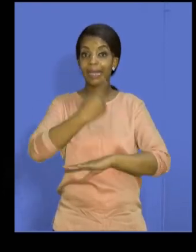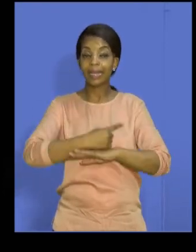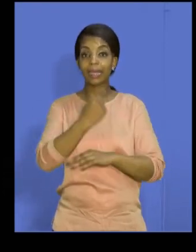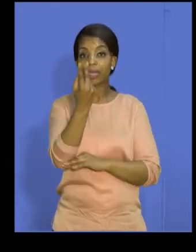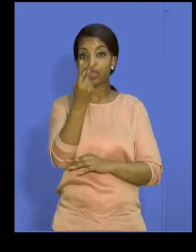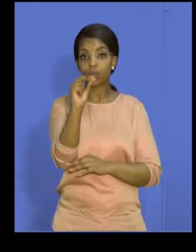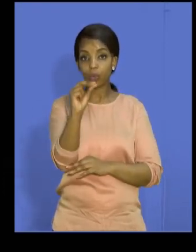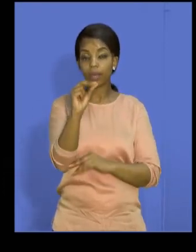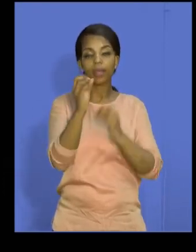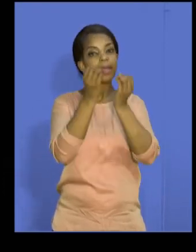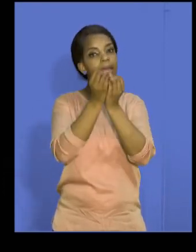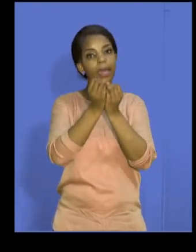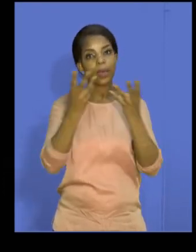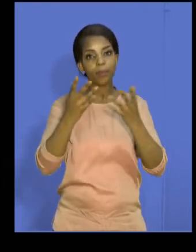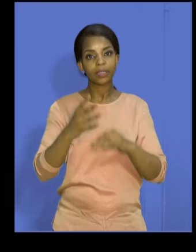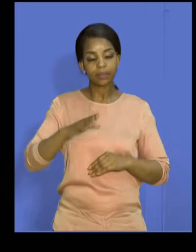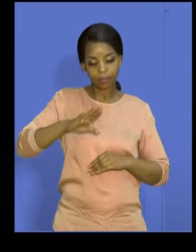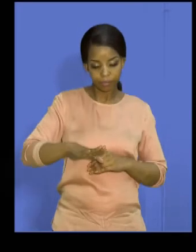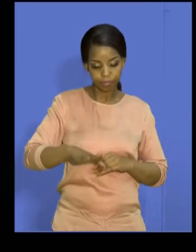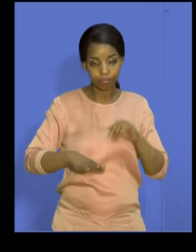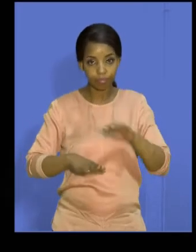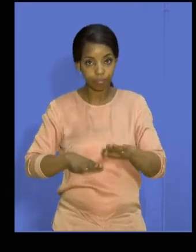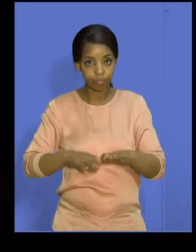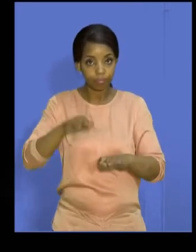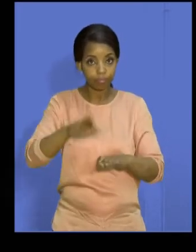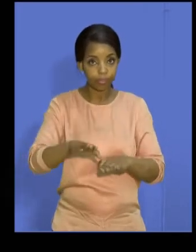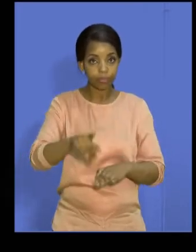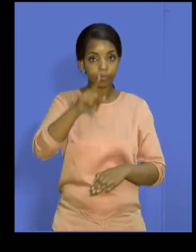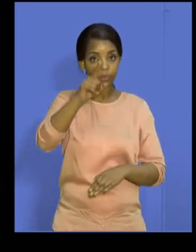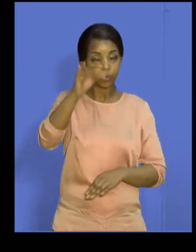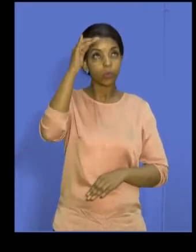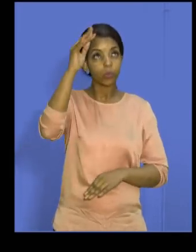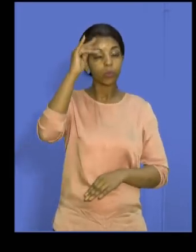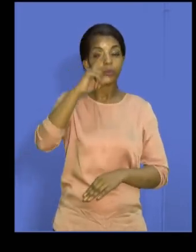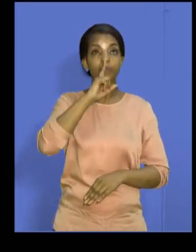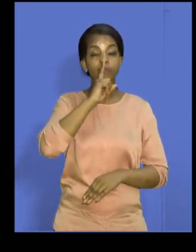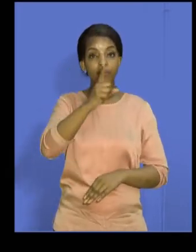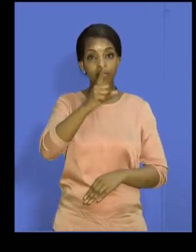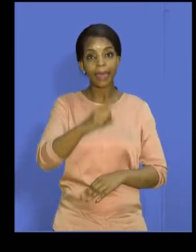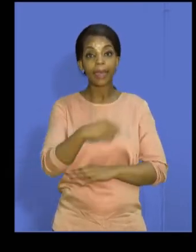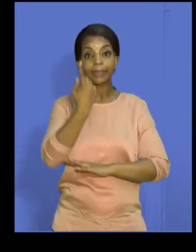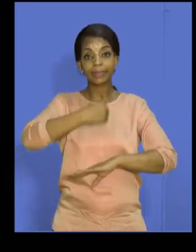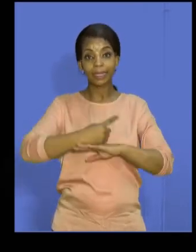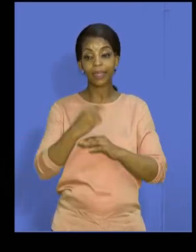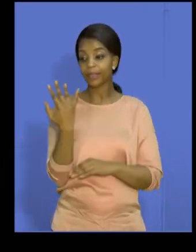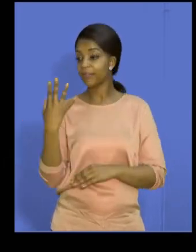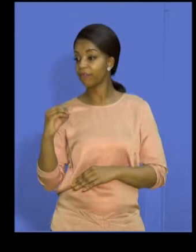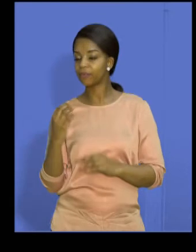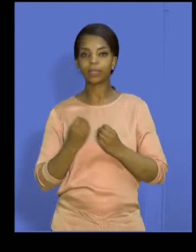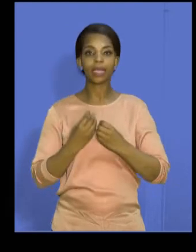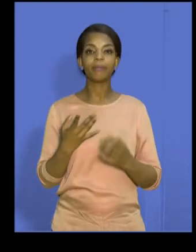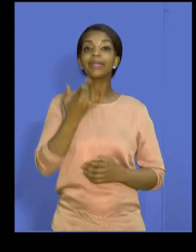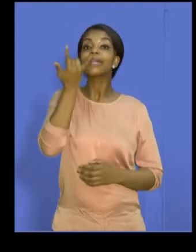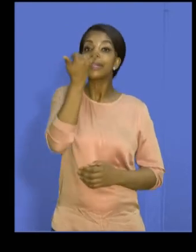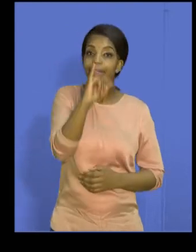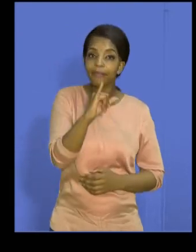they walk? Think about that. On day 50, how many steps will they walk? If this is the nature of our